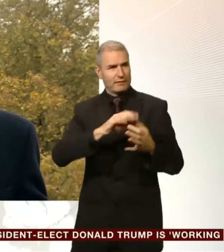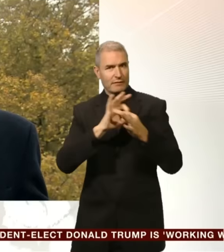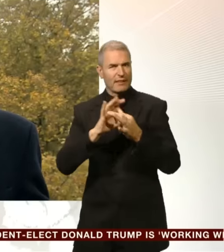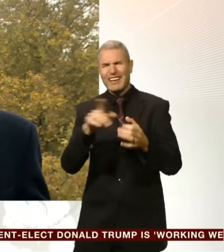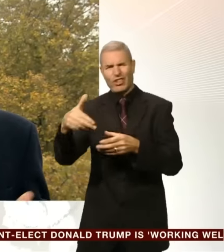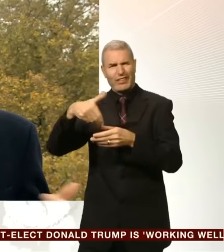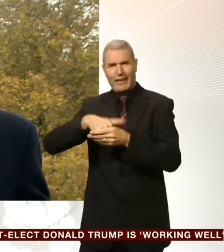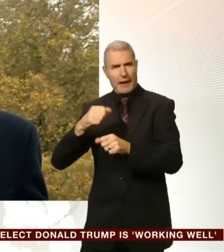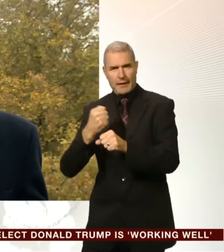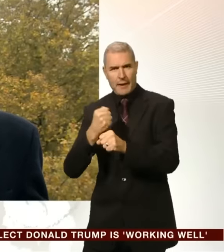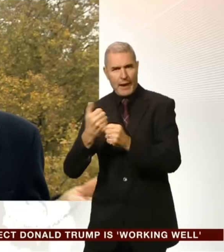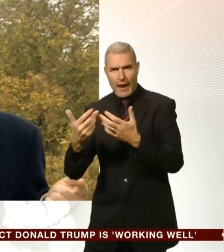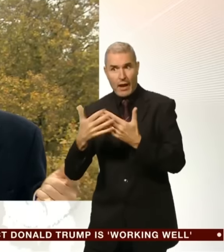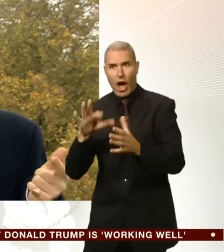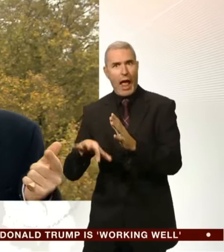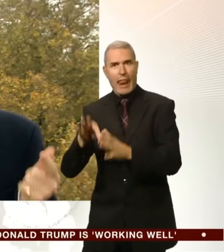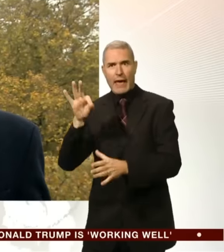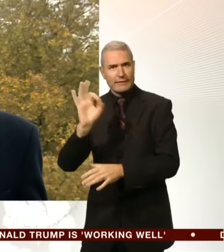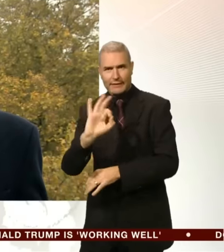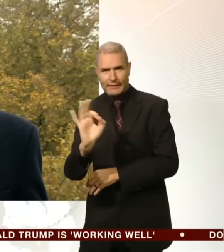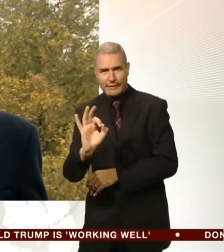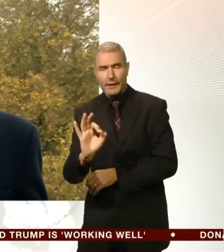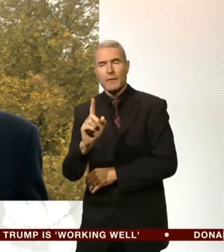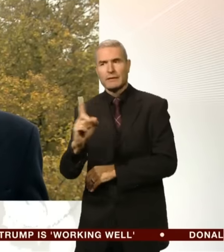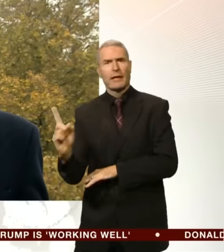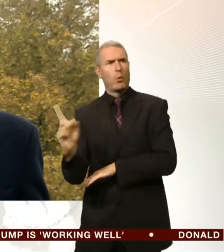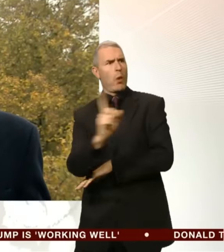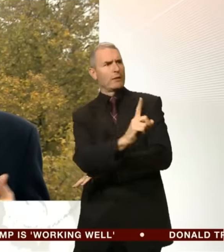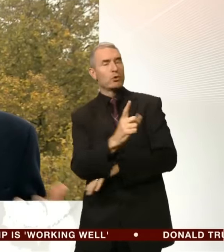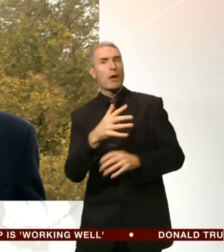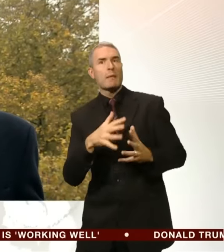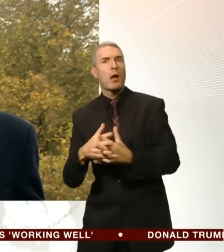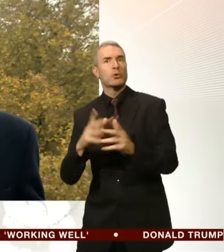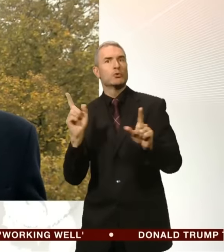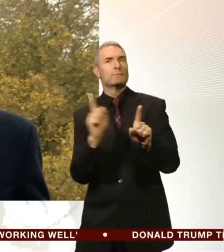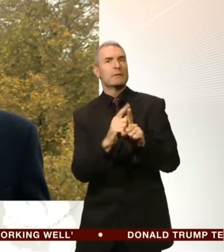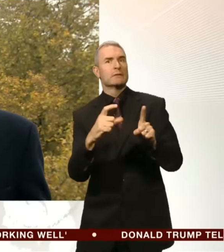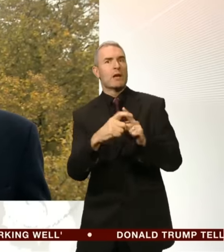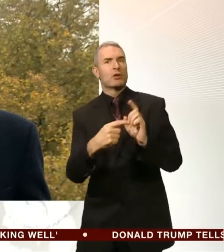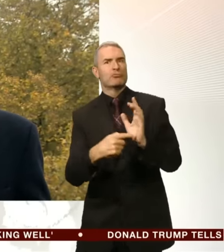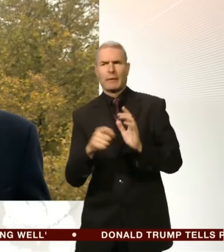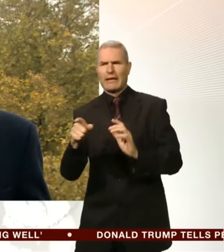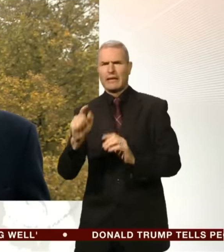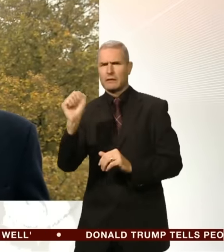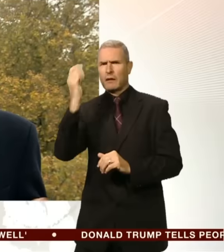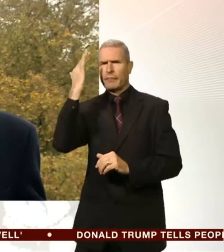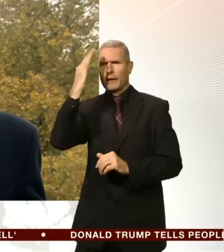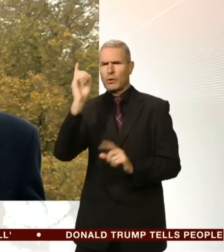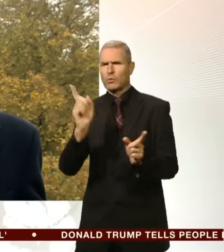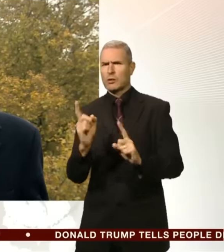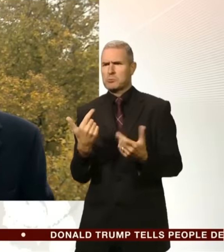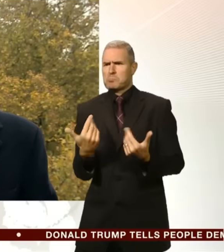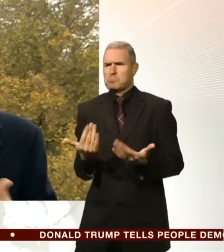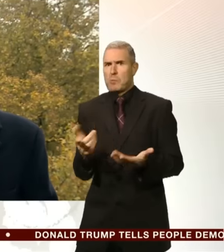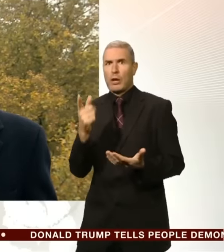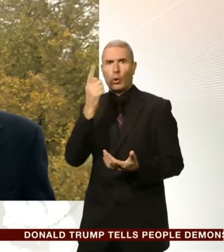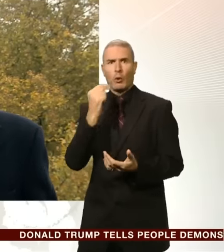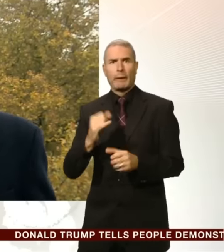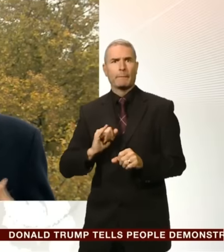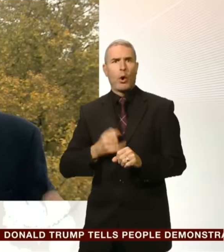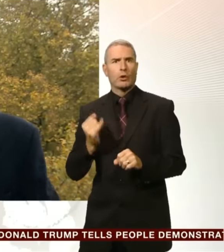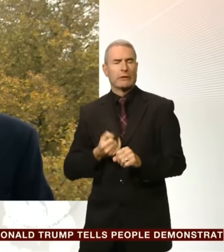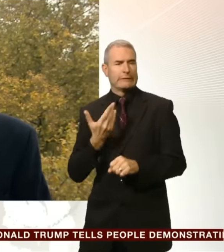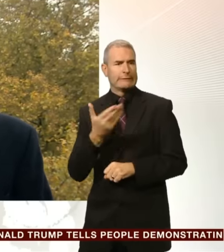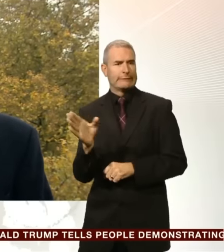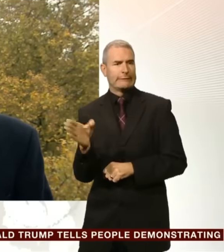of the government, he's not elected, but also because he's regarded as a loose cannon by many Tories as toxic, and one rather